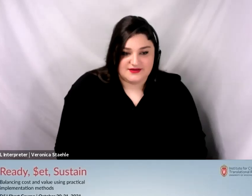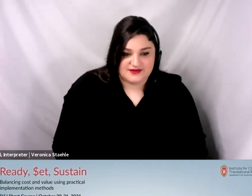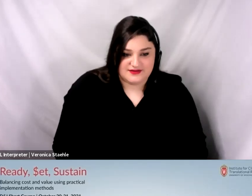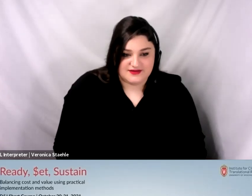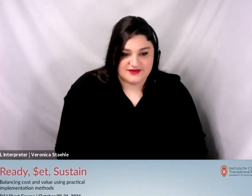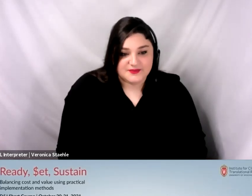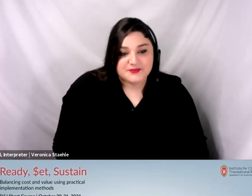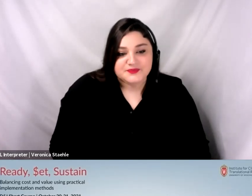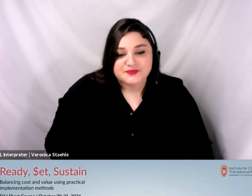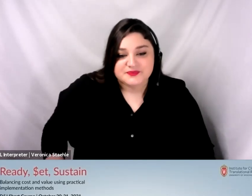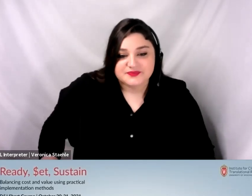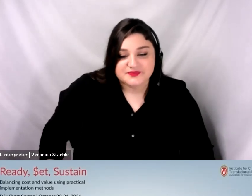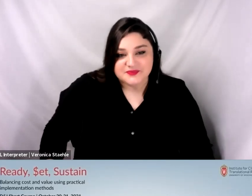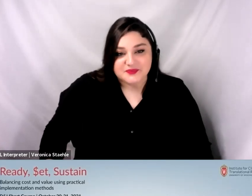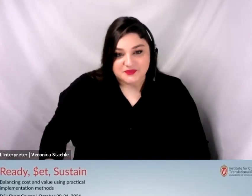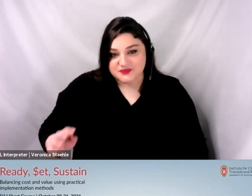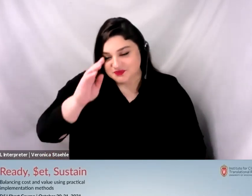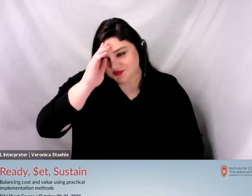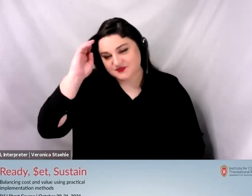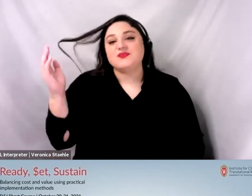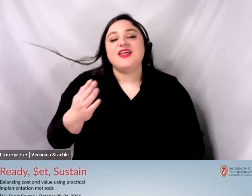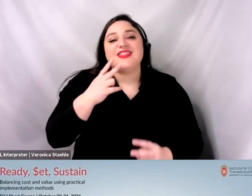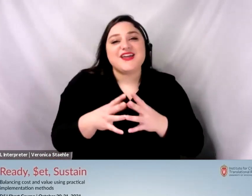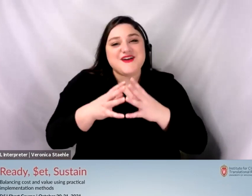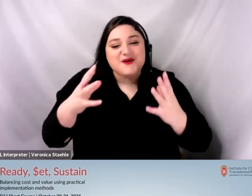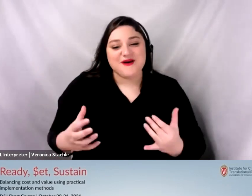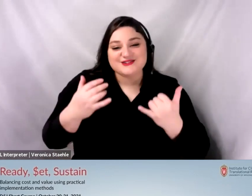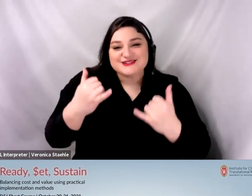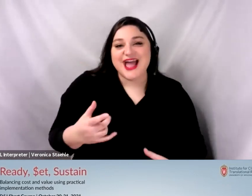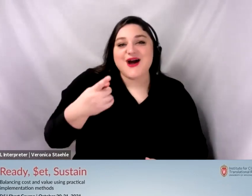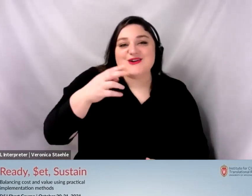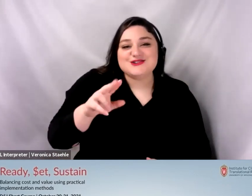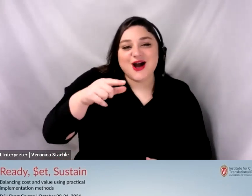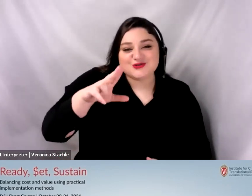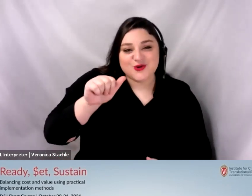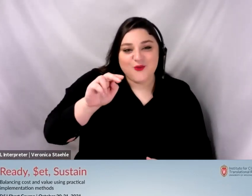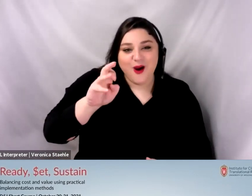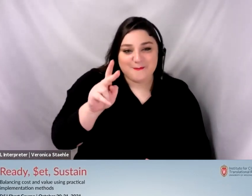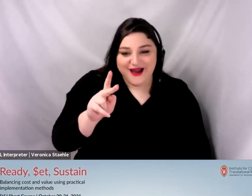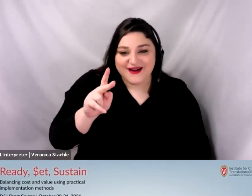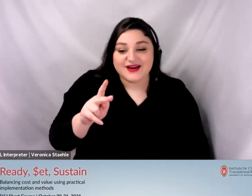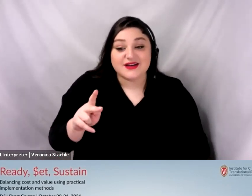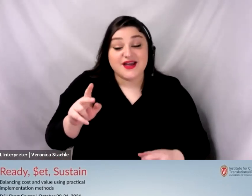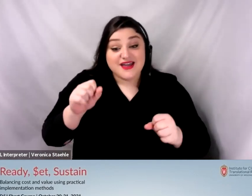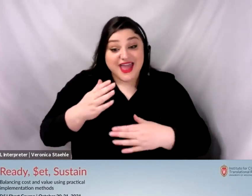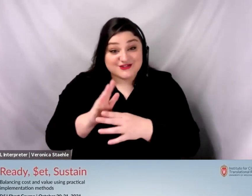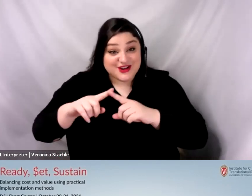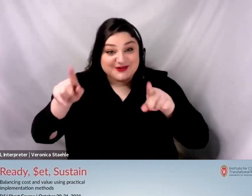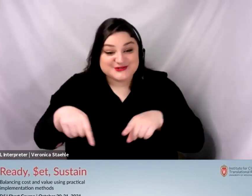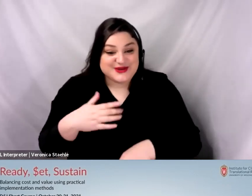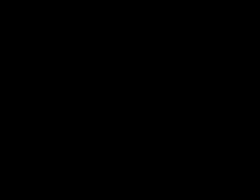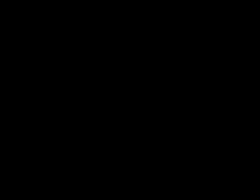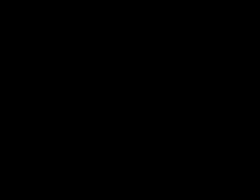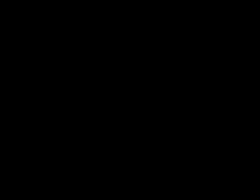Thank you very much, Jay. Now we're looking forward to hearing from Dr. Kwanbeck or Andrew. Can you share your screen, please?